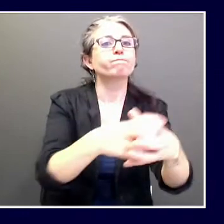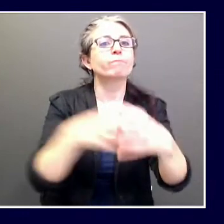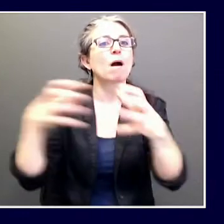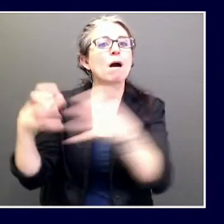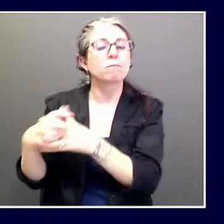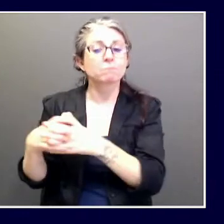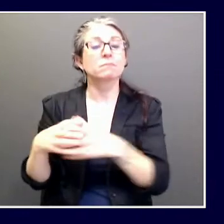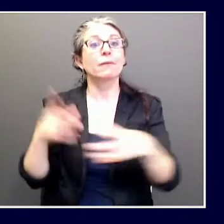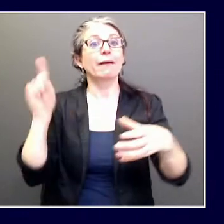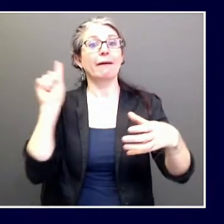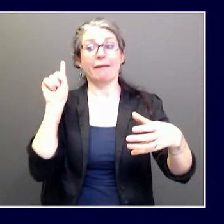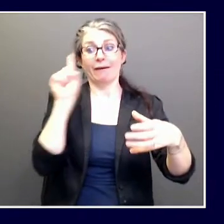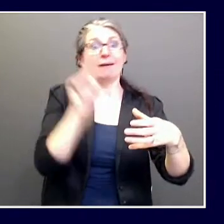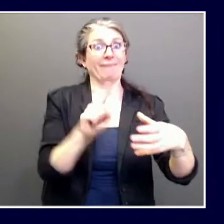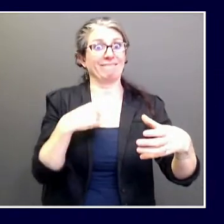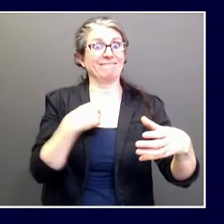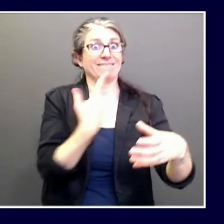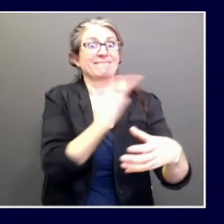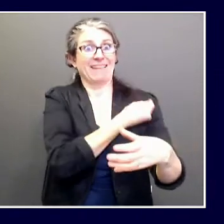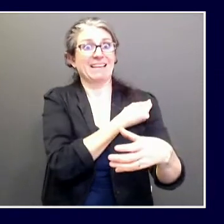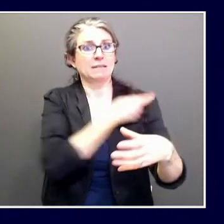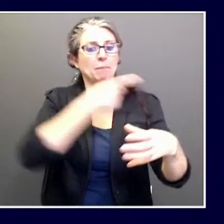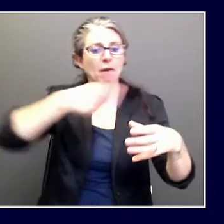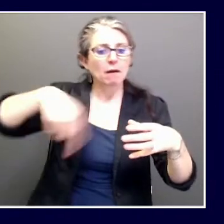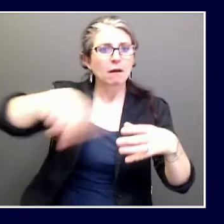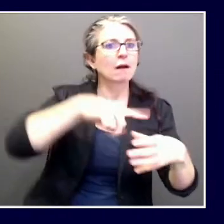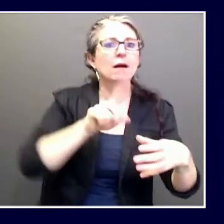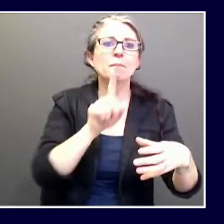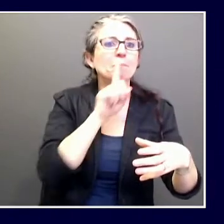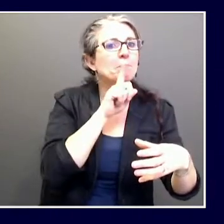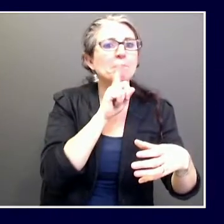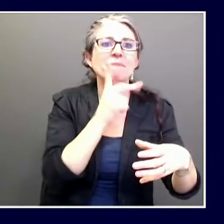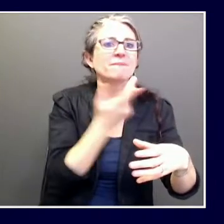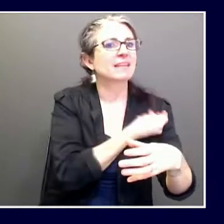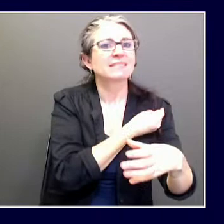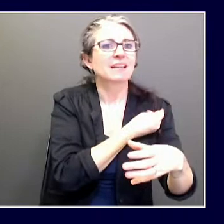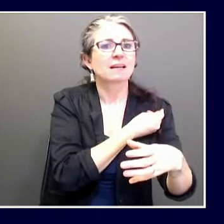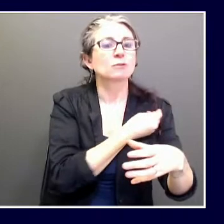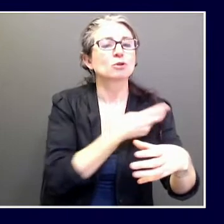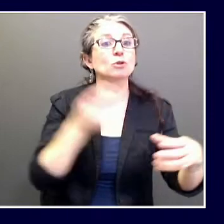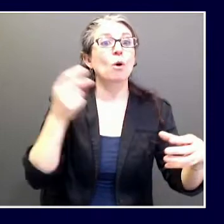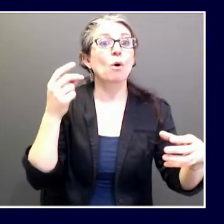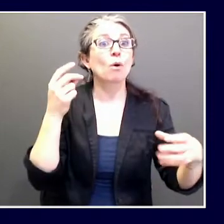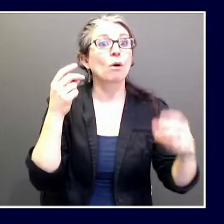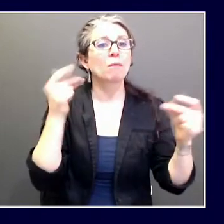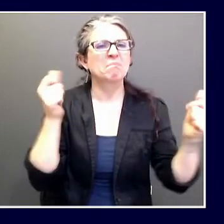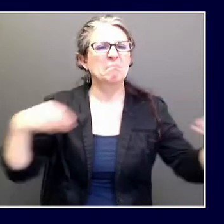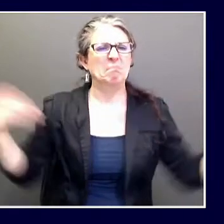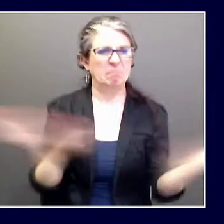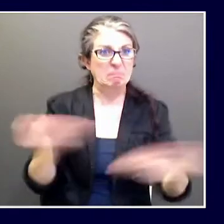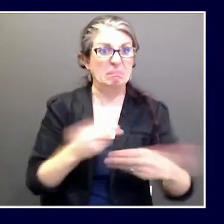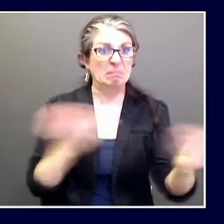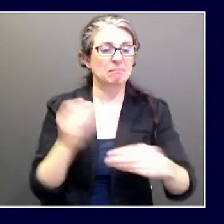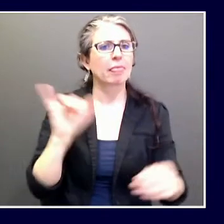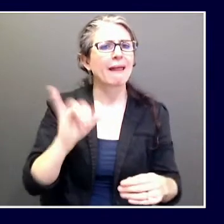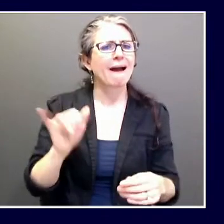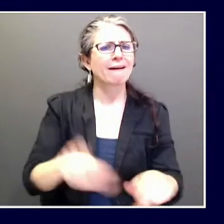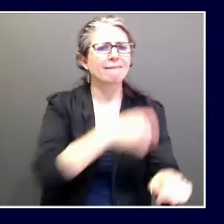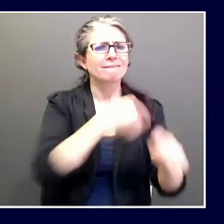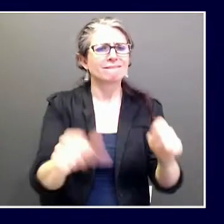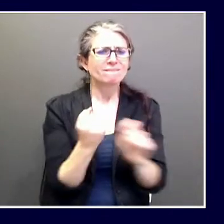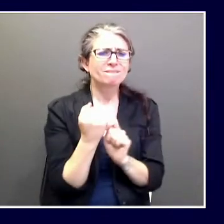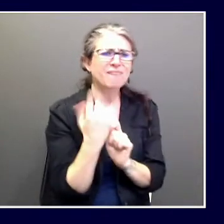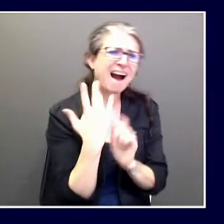the virus to run free. It's like a fire on the prairie. When it arrives in places where there has been no one who's